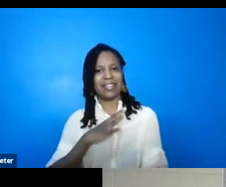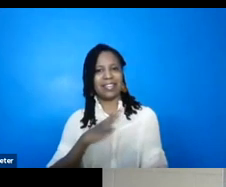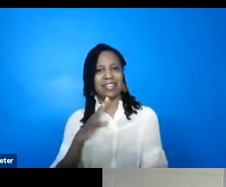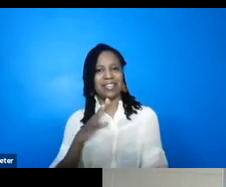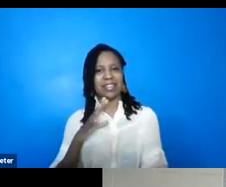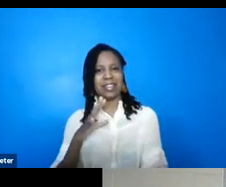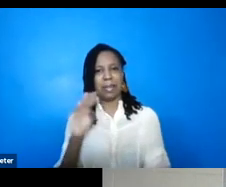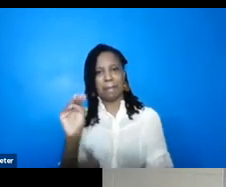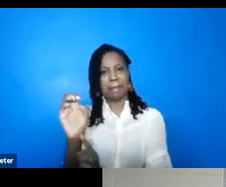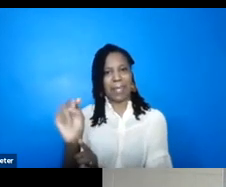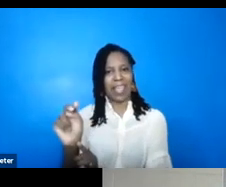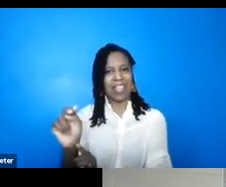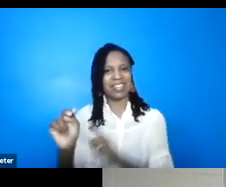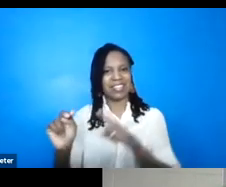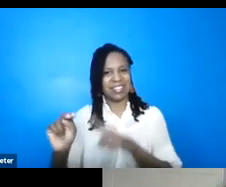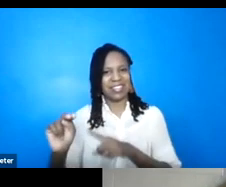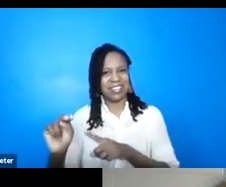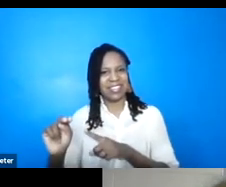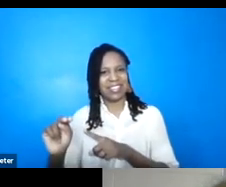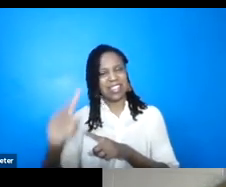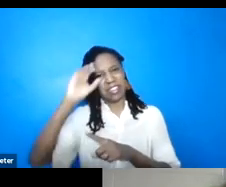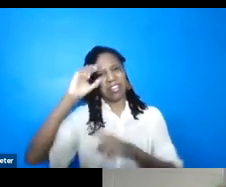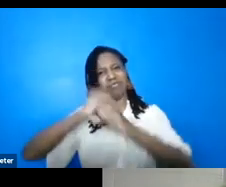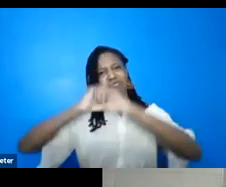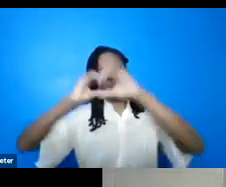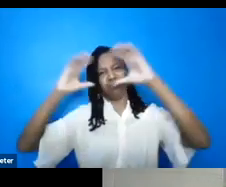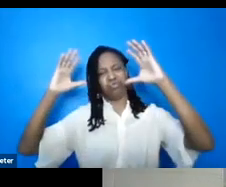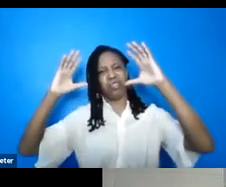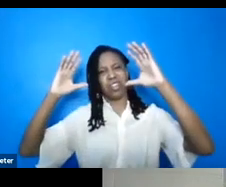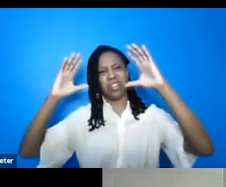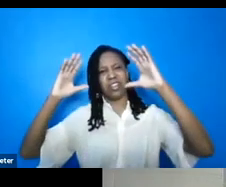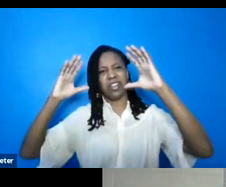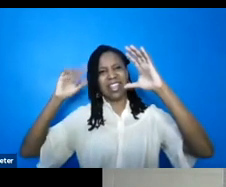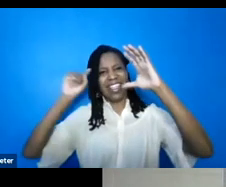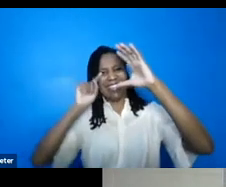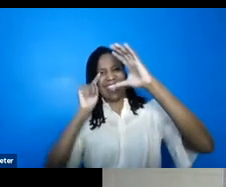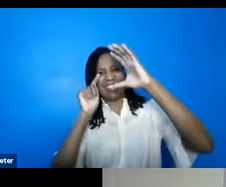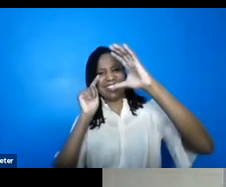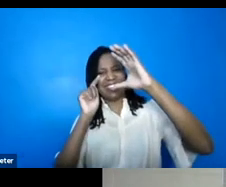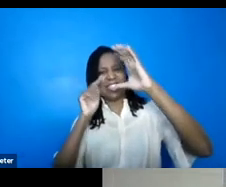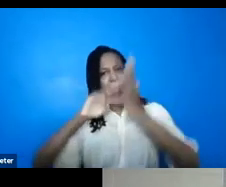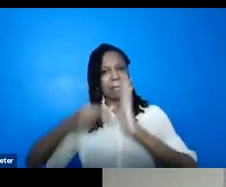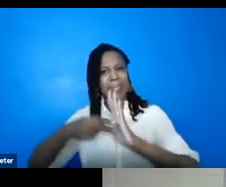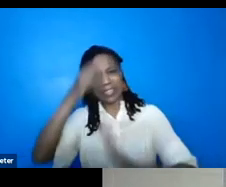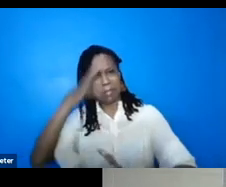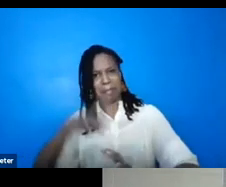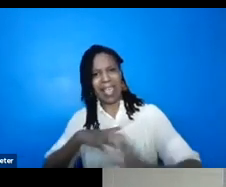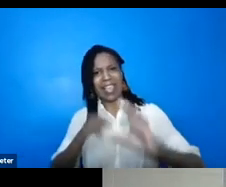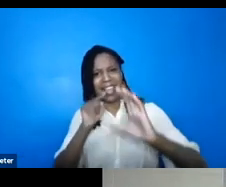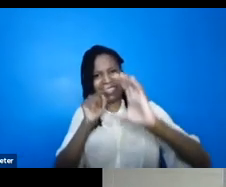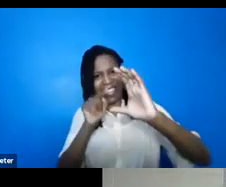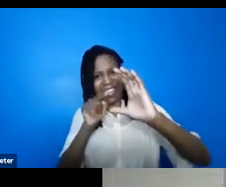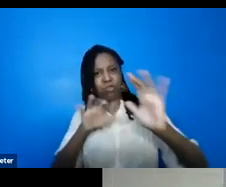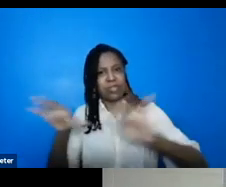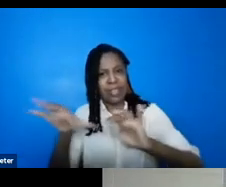good, and you're kind of like pressured to strive for that, as impossible as it may be. But when you inevitably fall short, then what